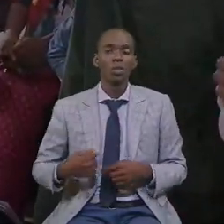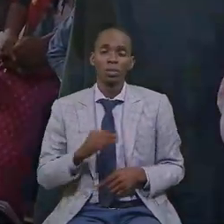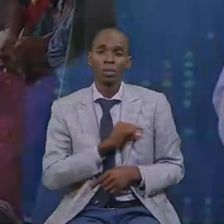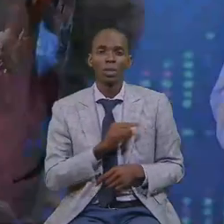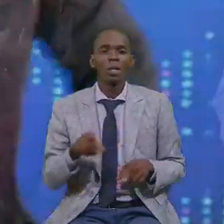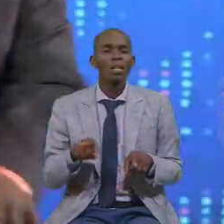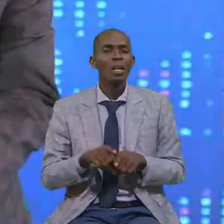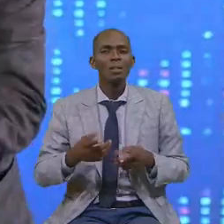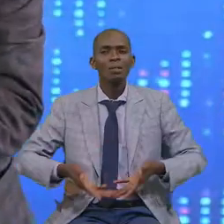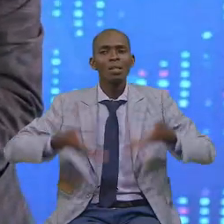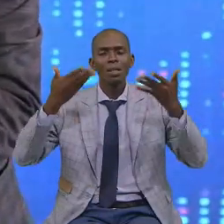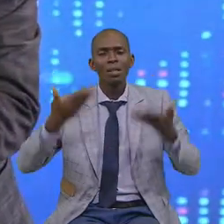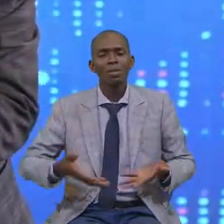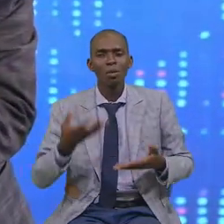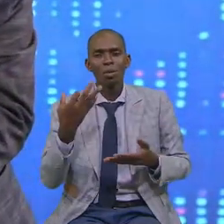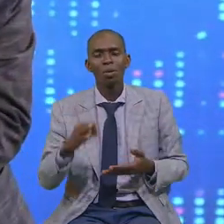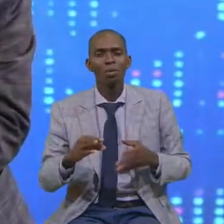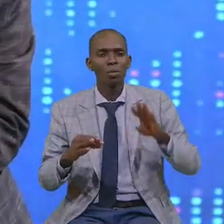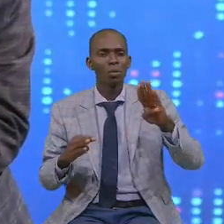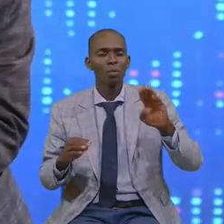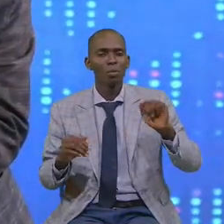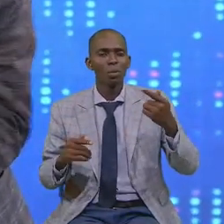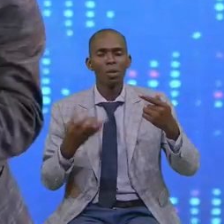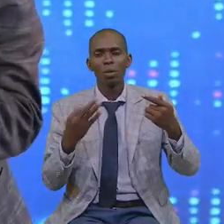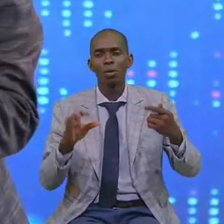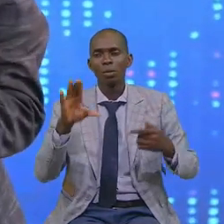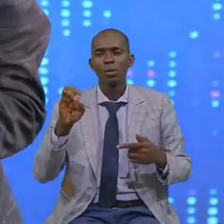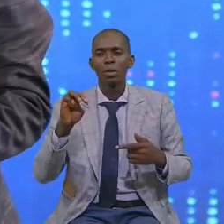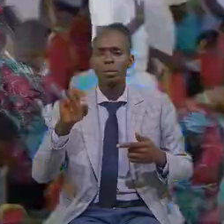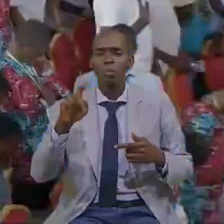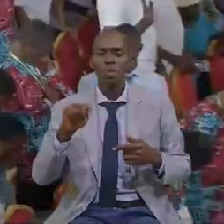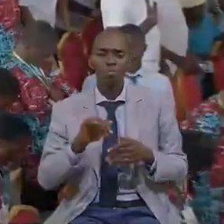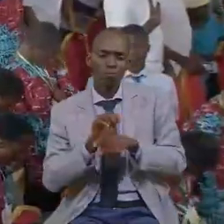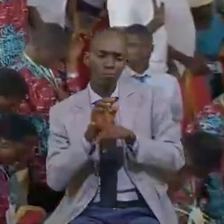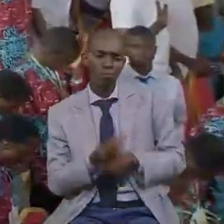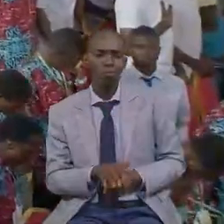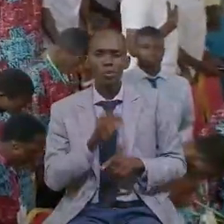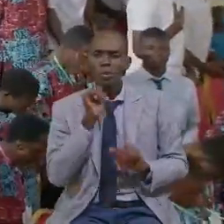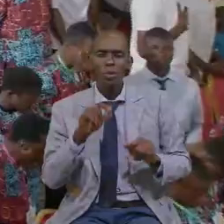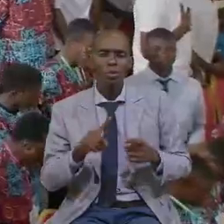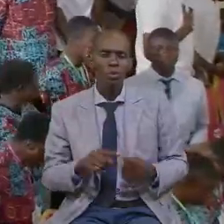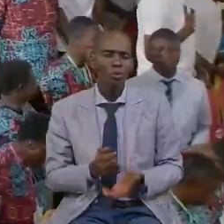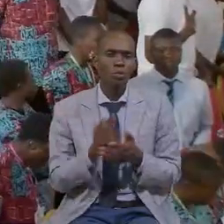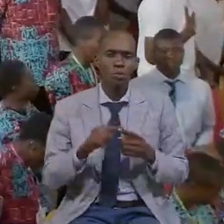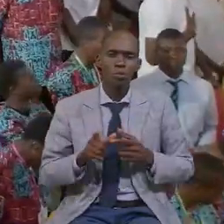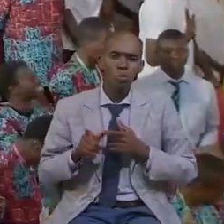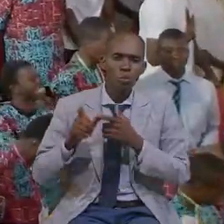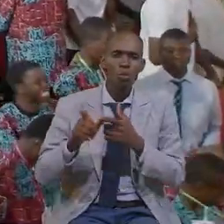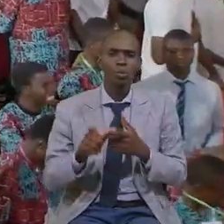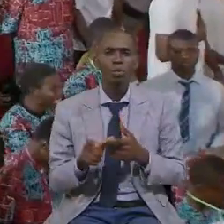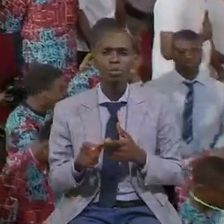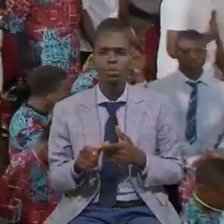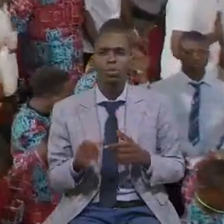cement, and you cannot run well with that load on your mind, on your